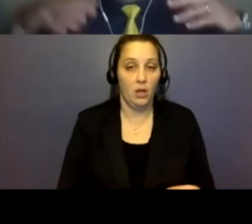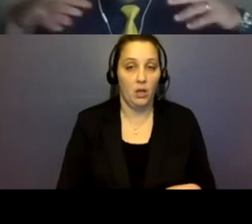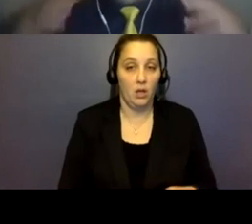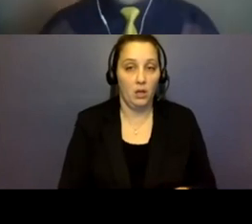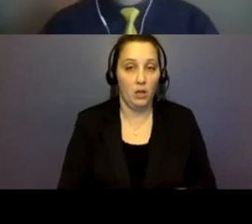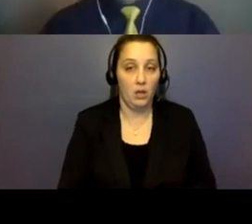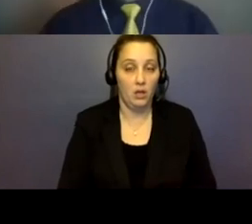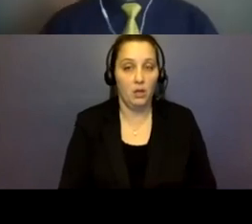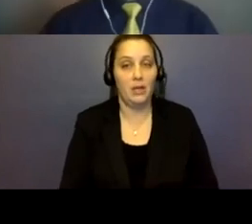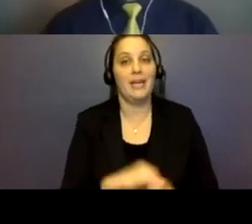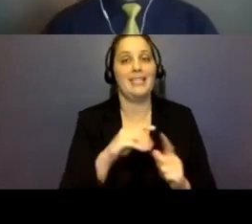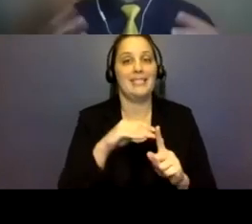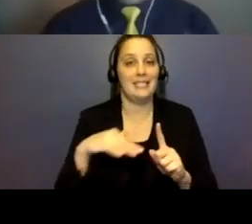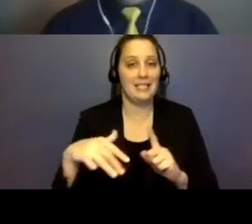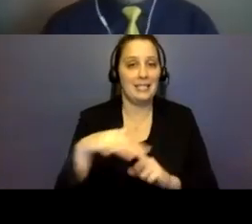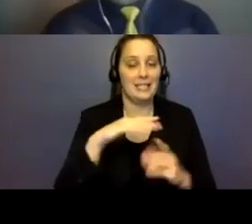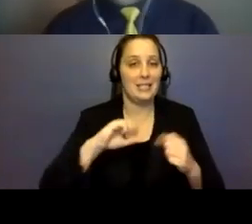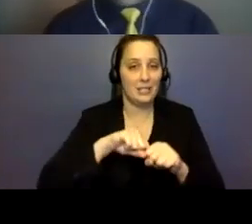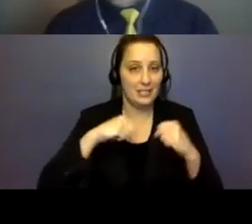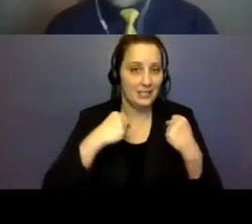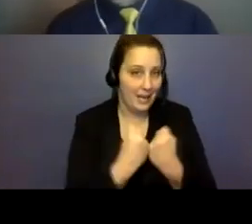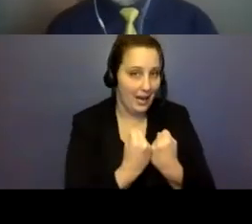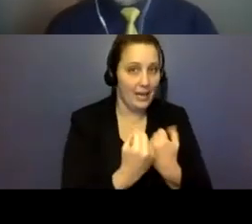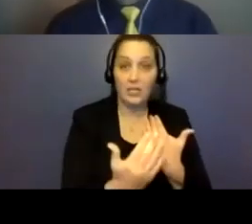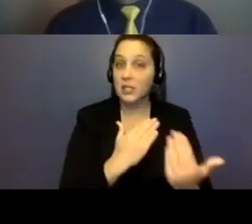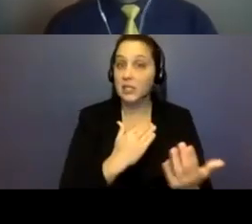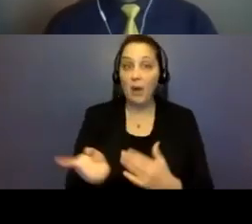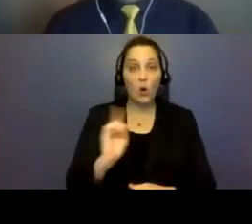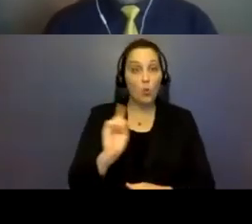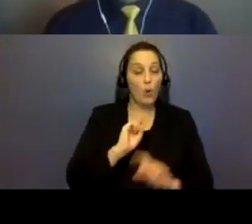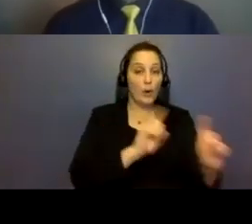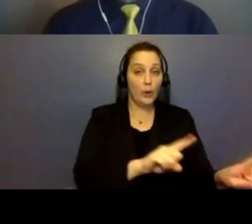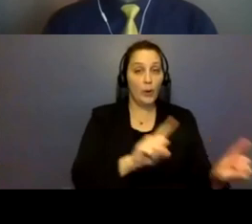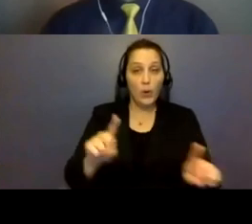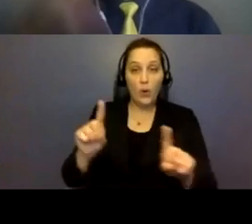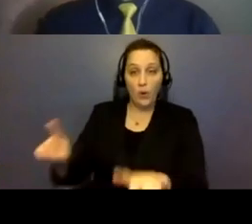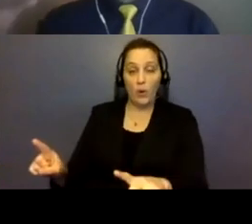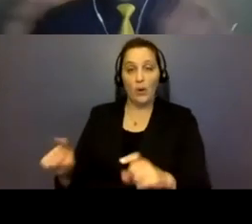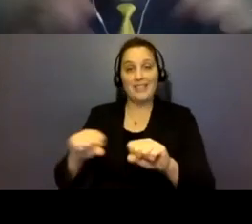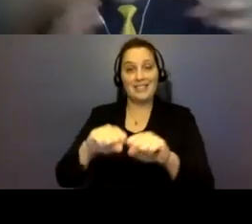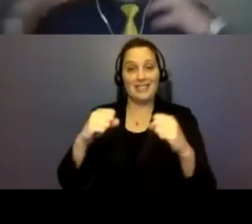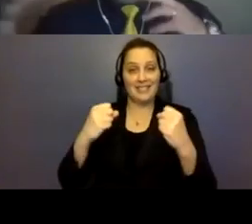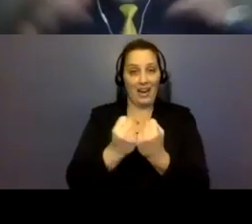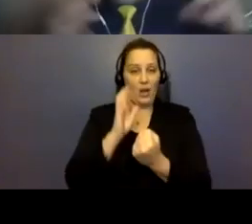a society will always, regardless of where we're at, will always